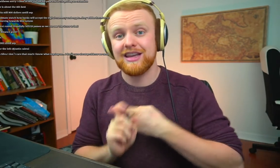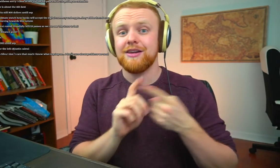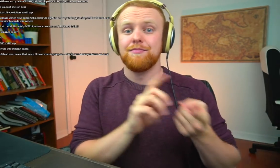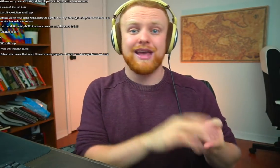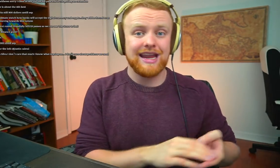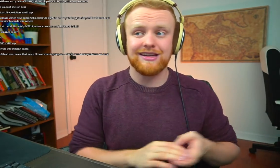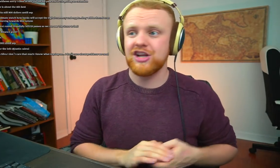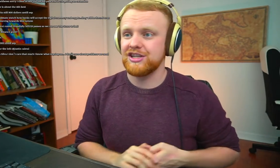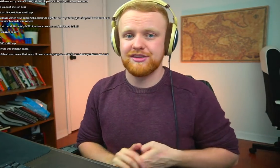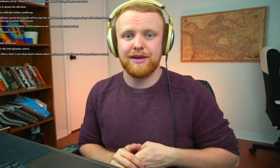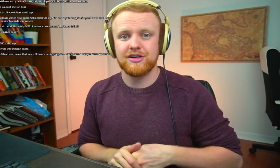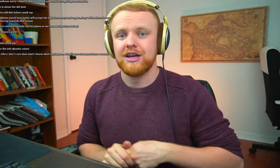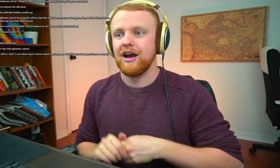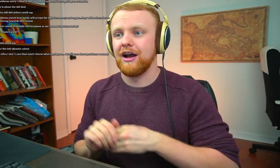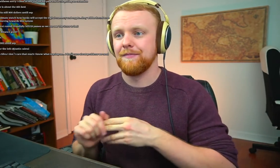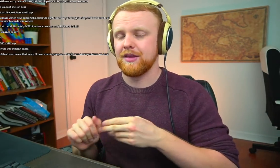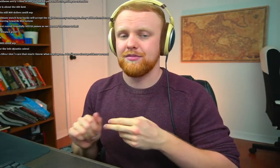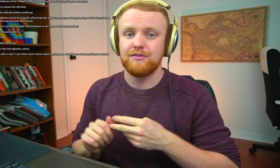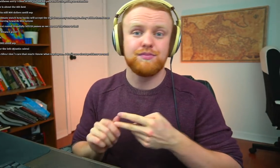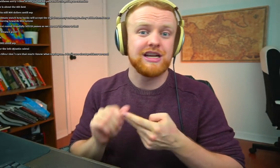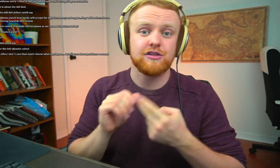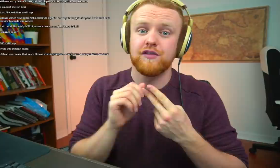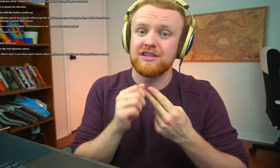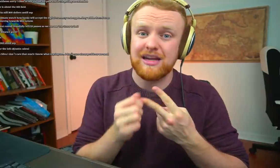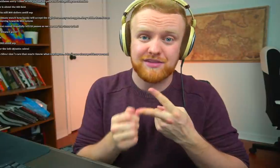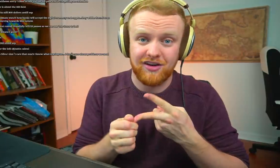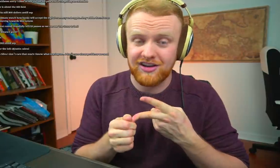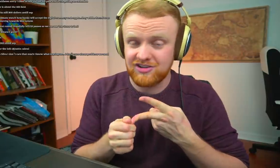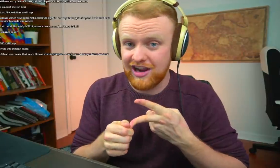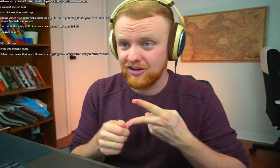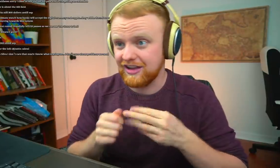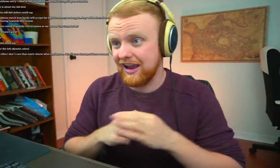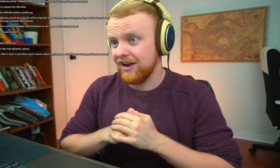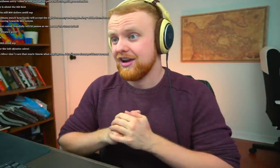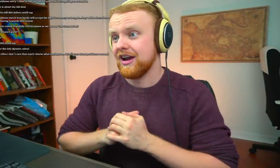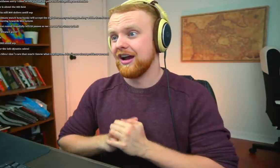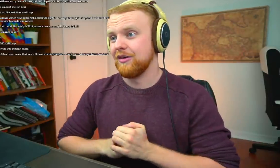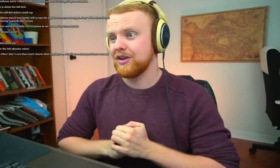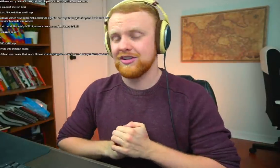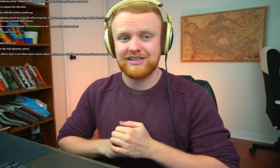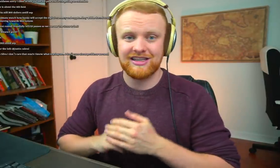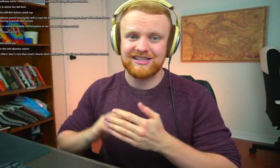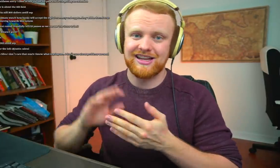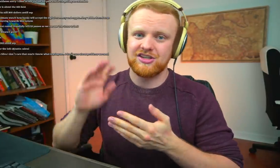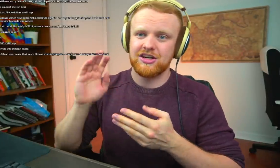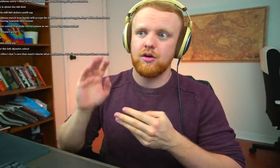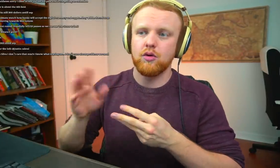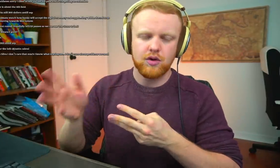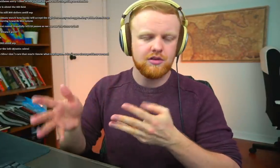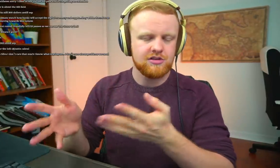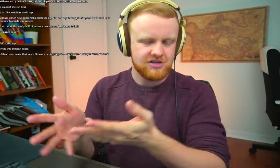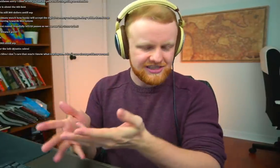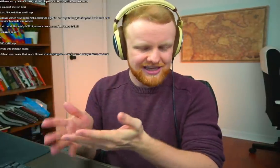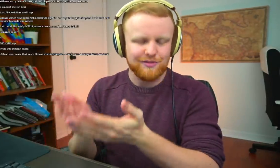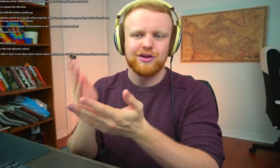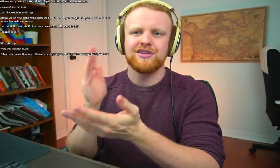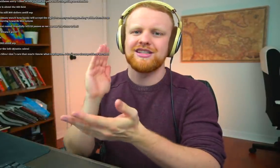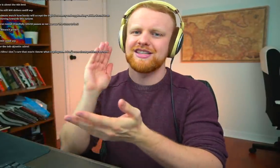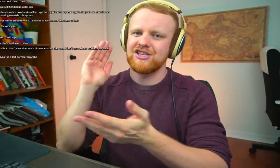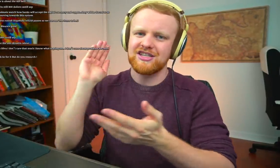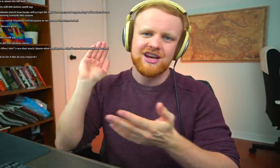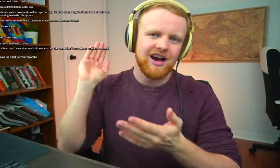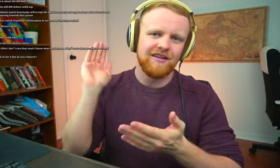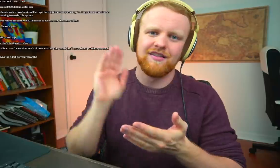CRB made, changes about potential first steps on childcare. We could see the extension, she said that we're